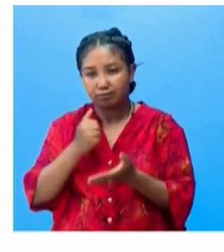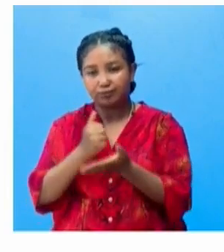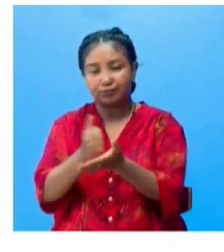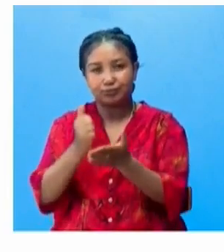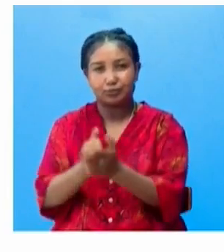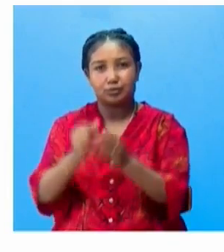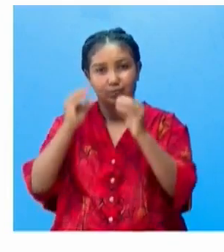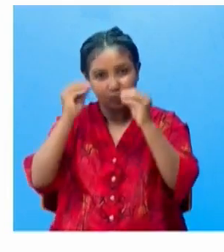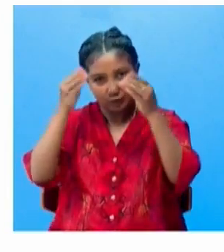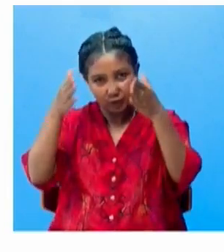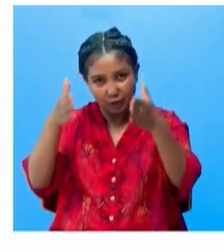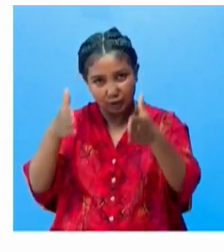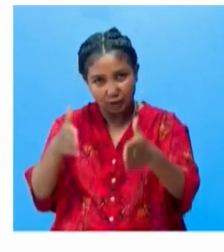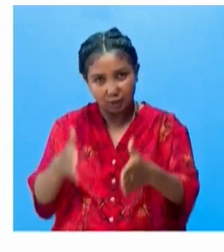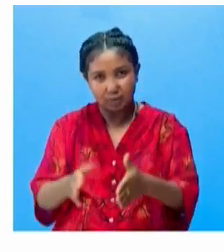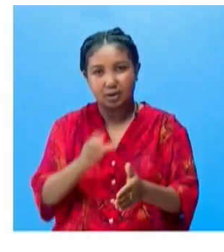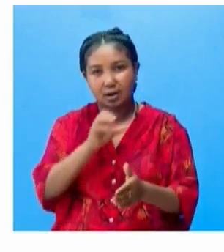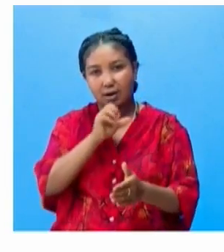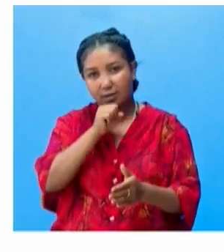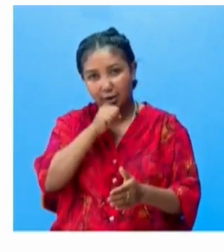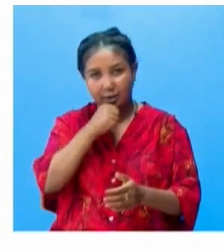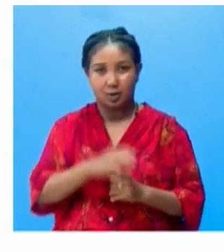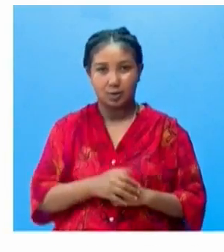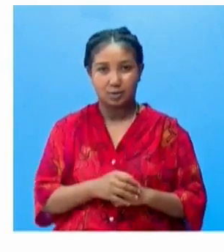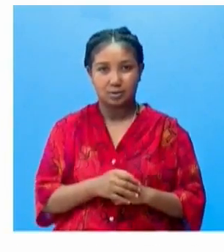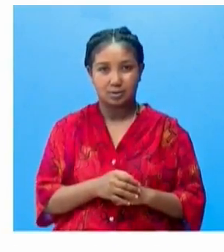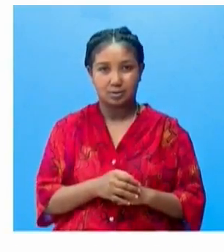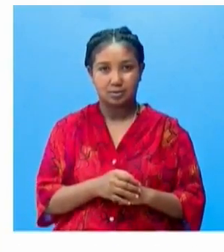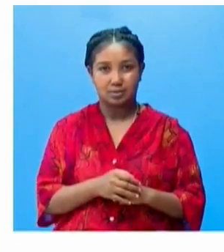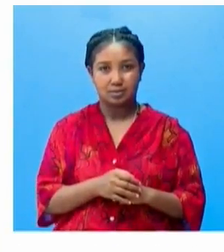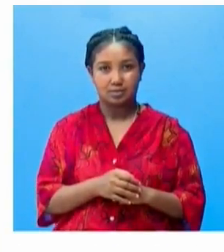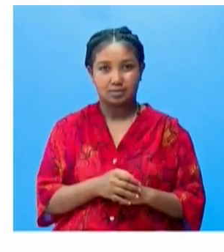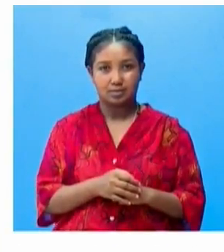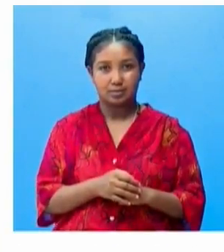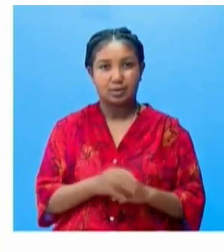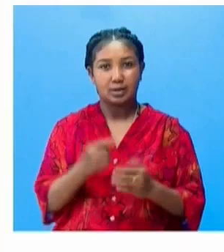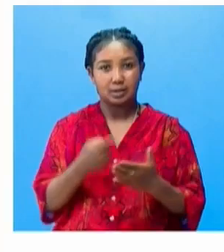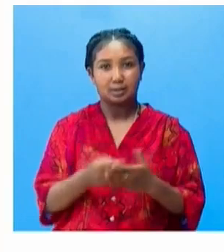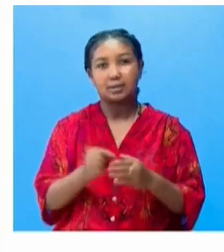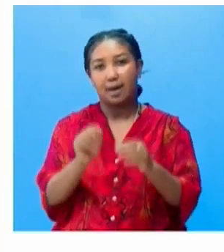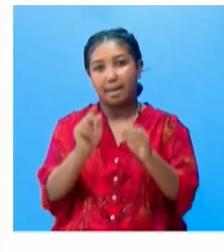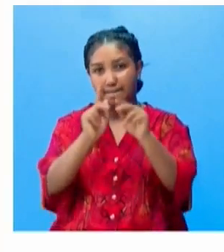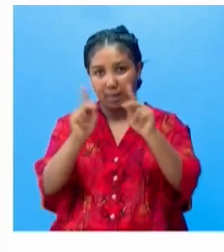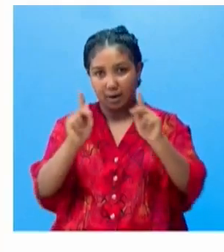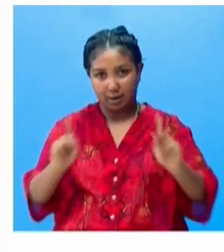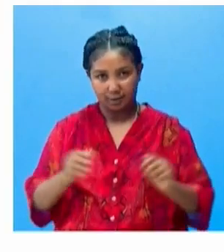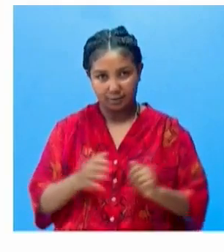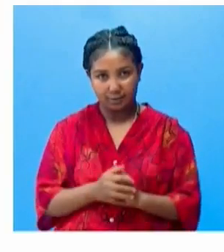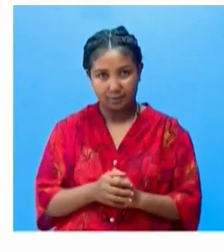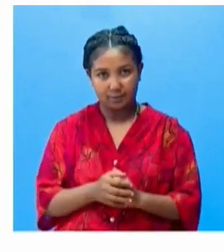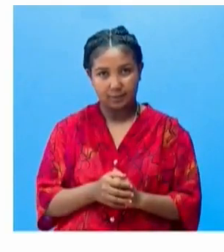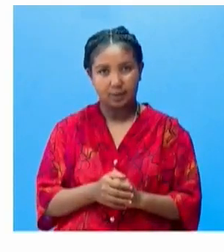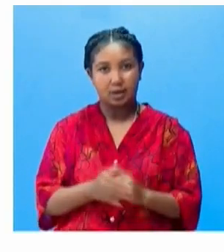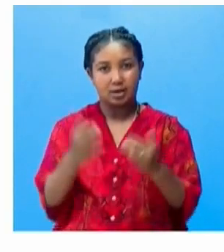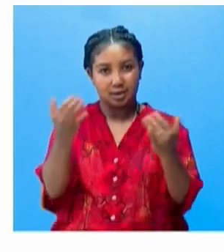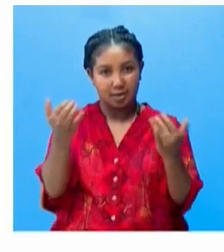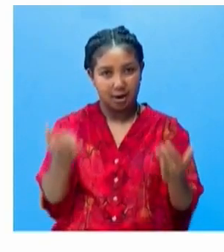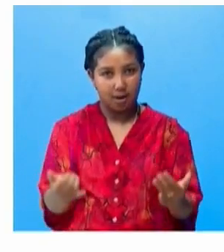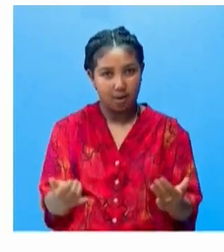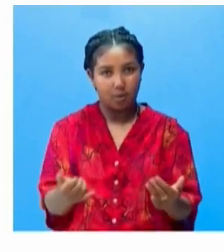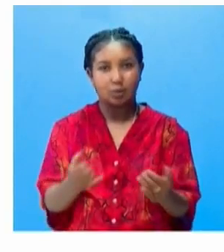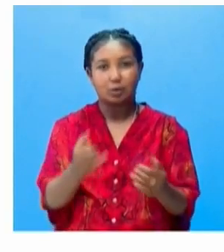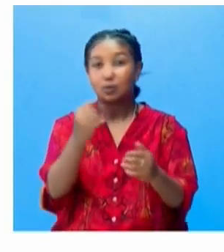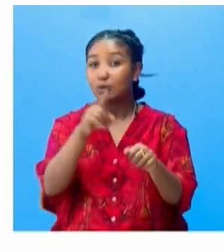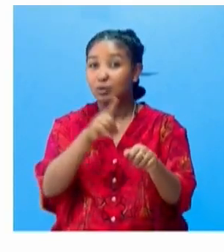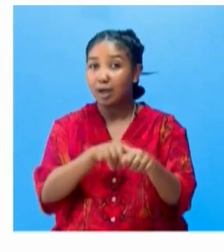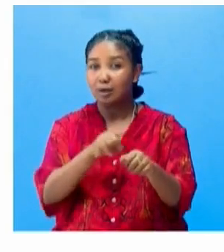teachers, and your elderly ones. This is the paragraph. Now, it's your